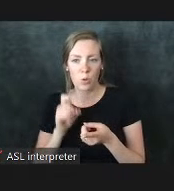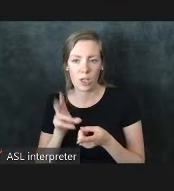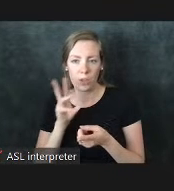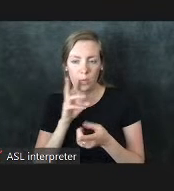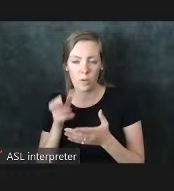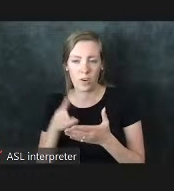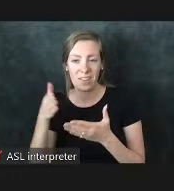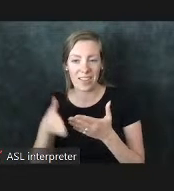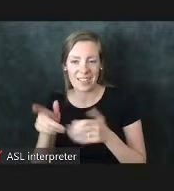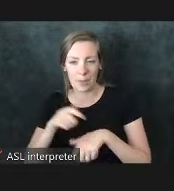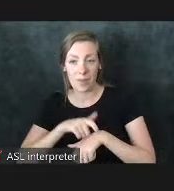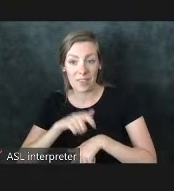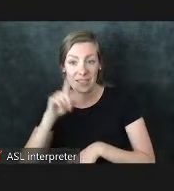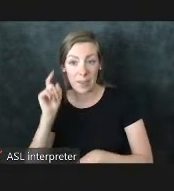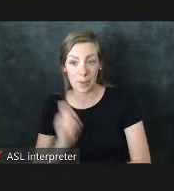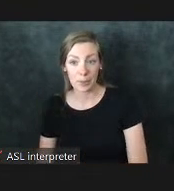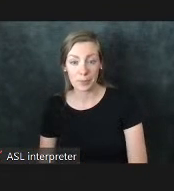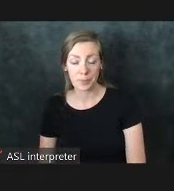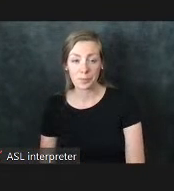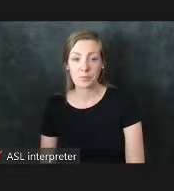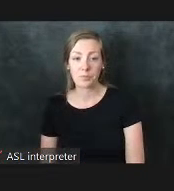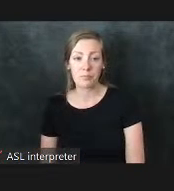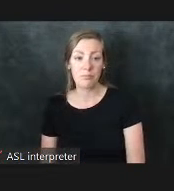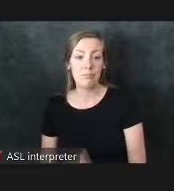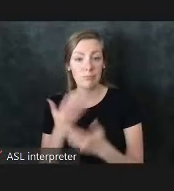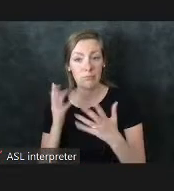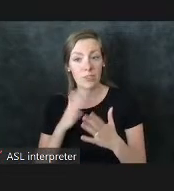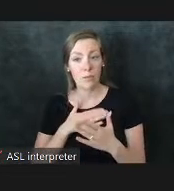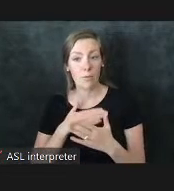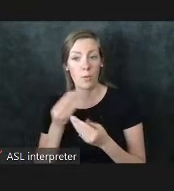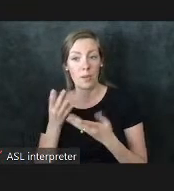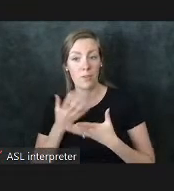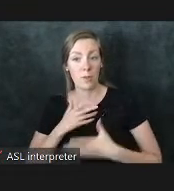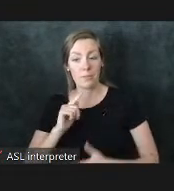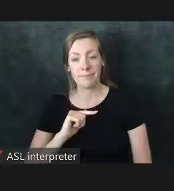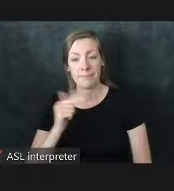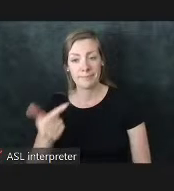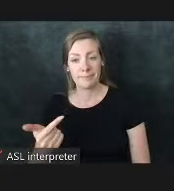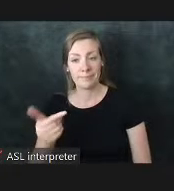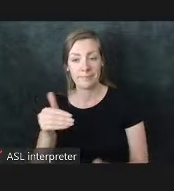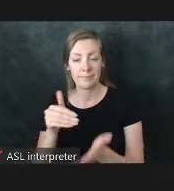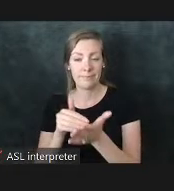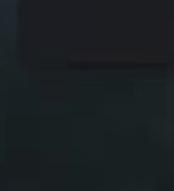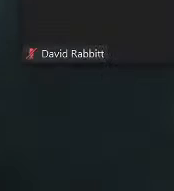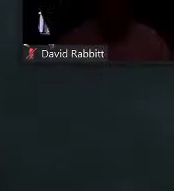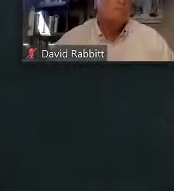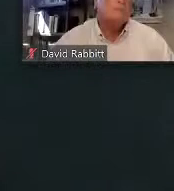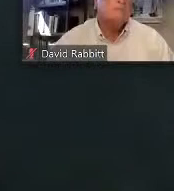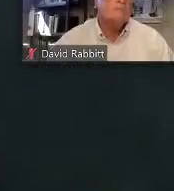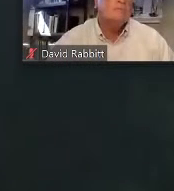summer. And that's what I have for my update. And with that, I'll pass it back to you, Director Rabbit.